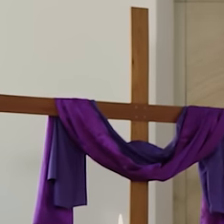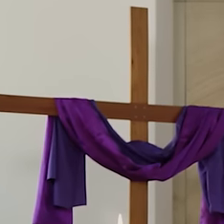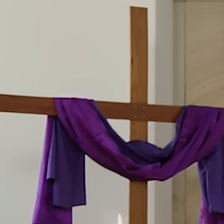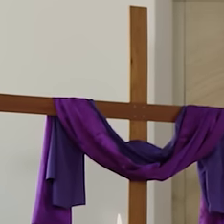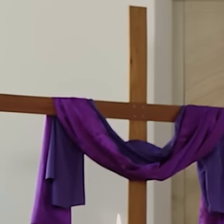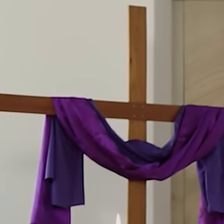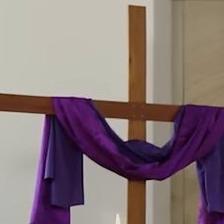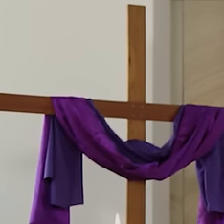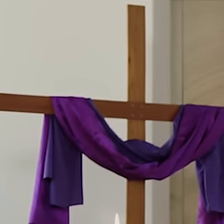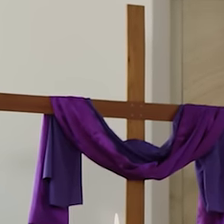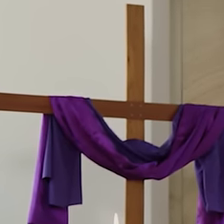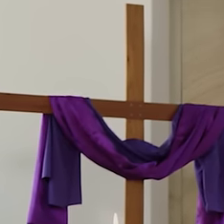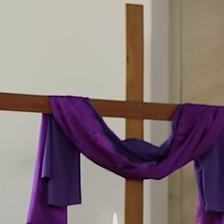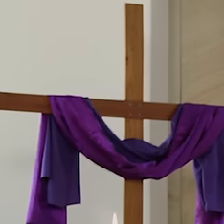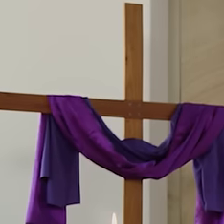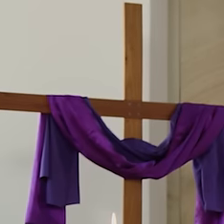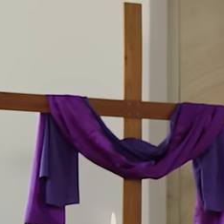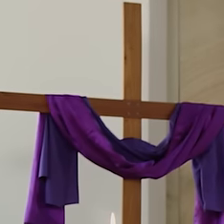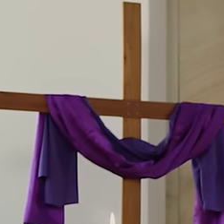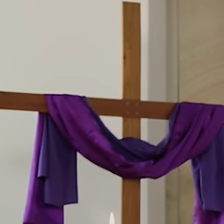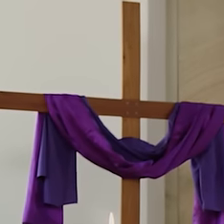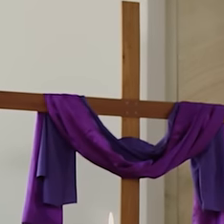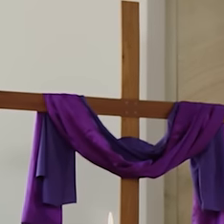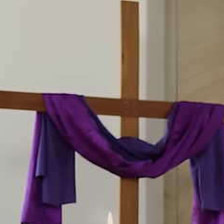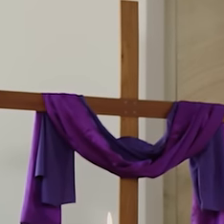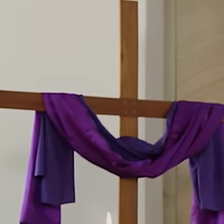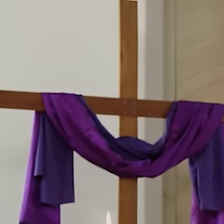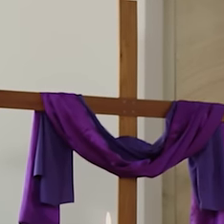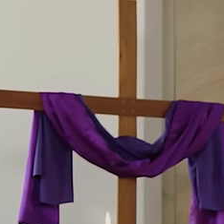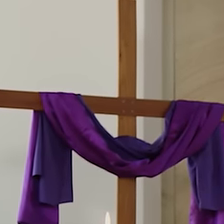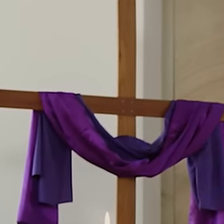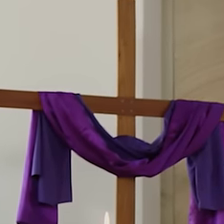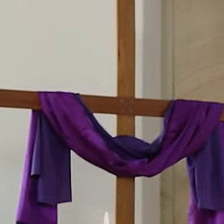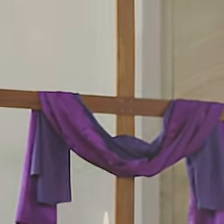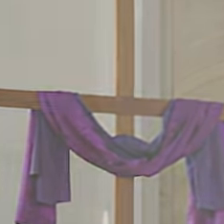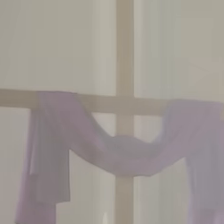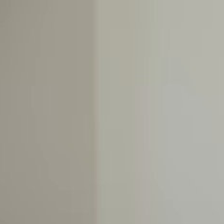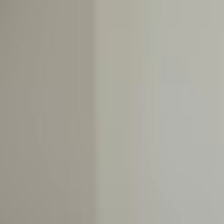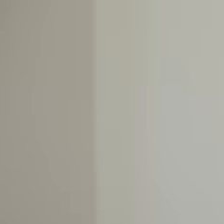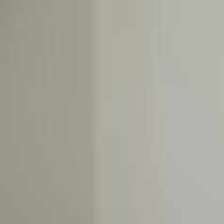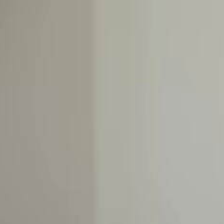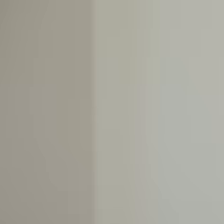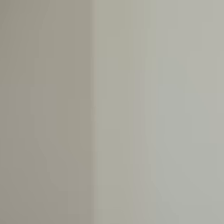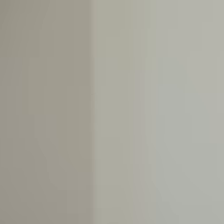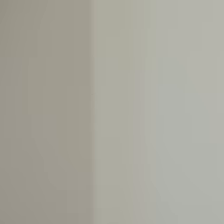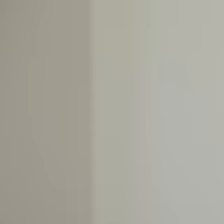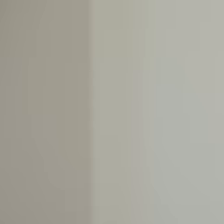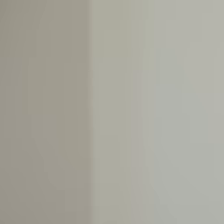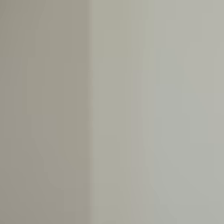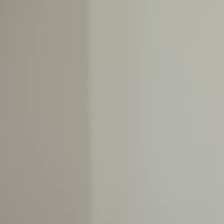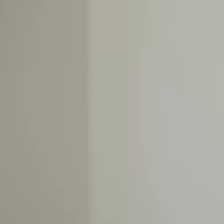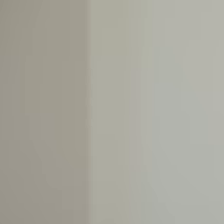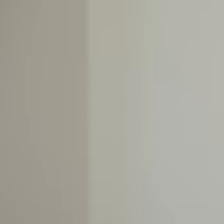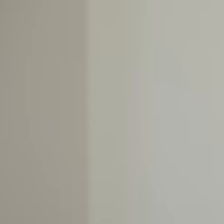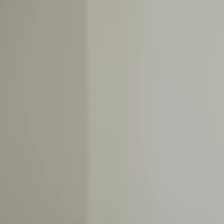be thy name Thy kingdom come Thy will be done on earth as it is in heaven Give us this day our